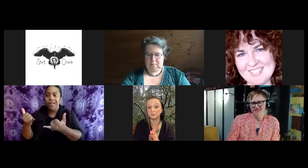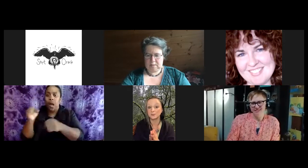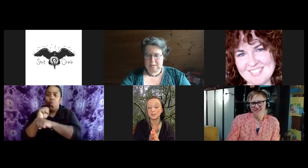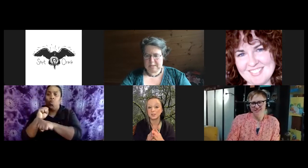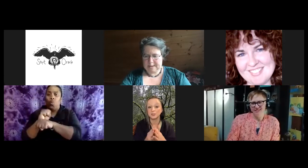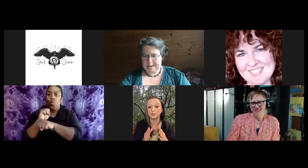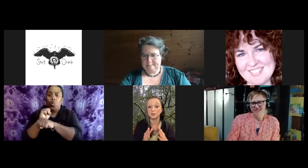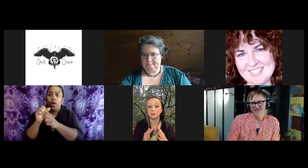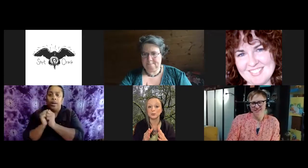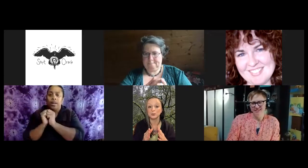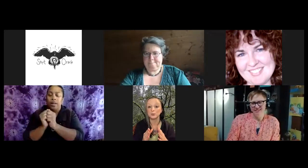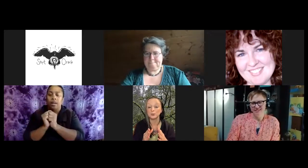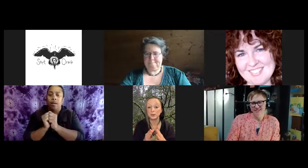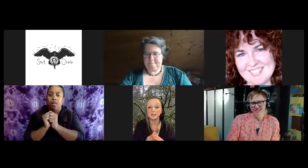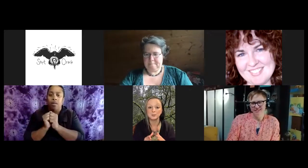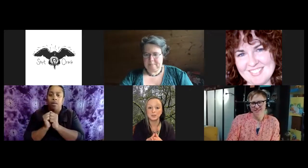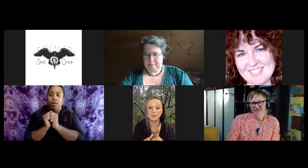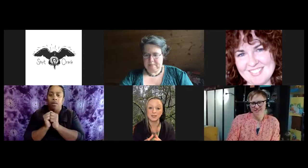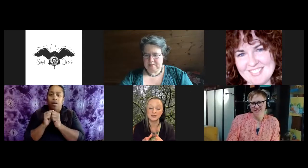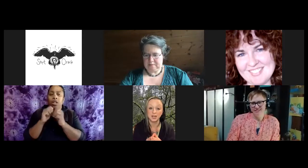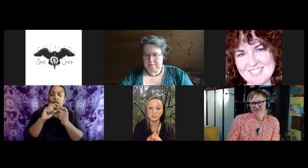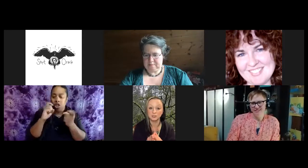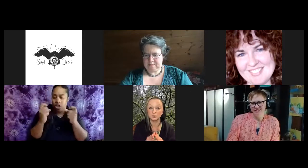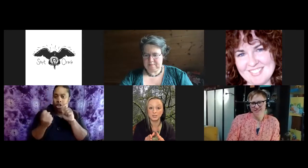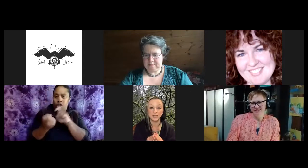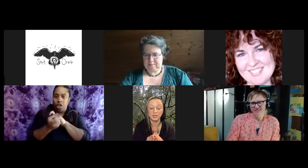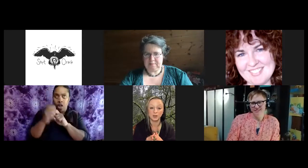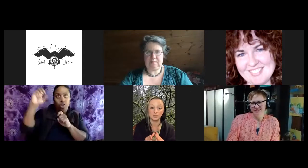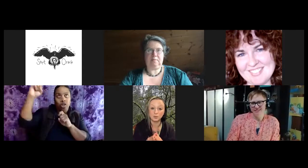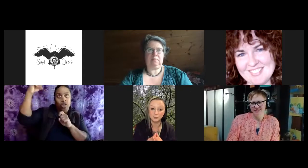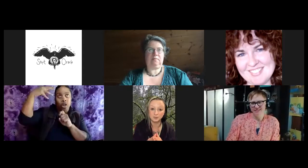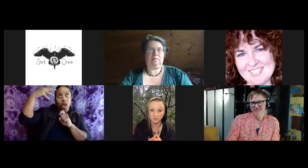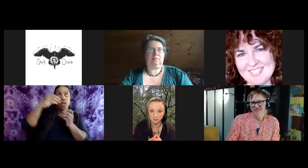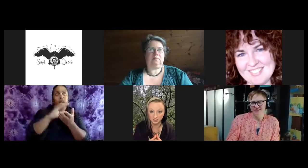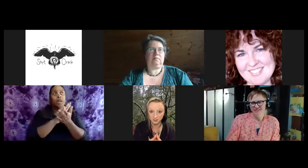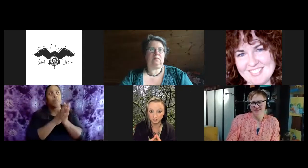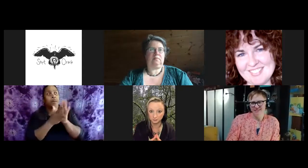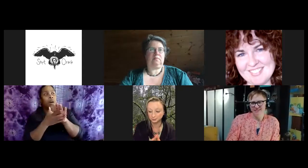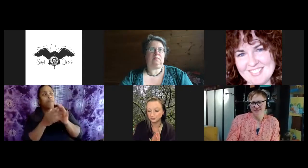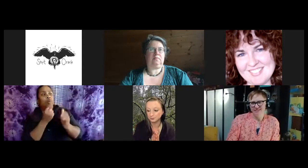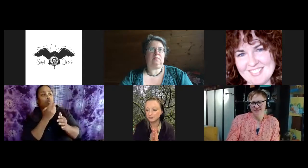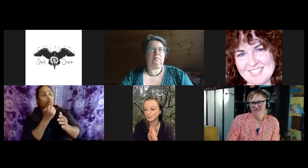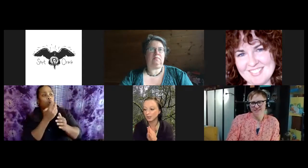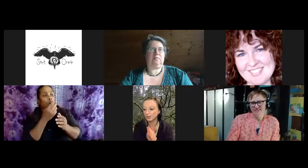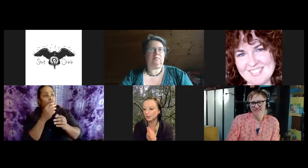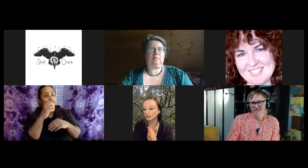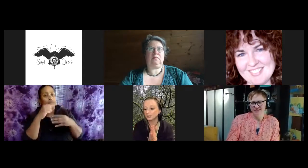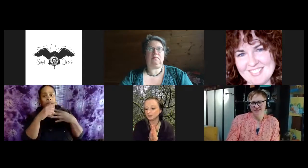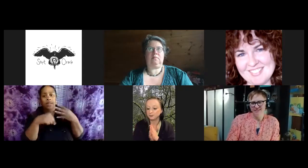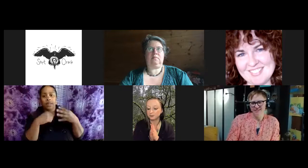together to transmute that sun to create our warm season.